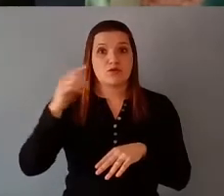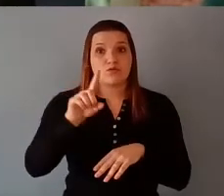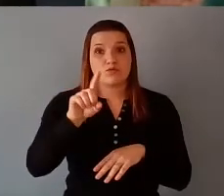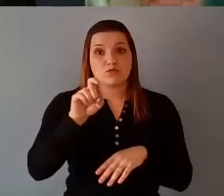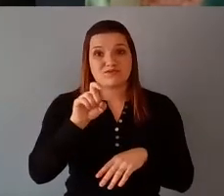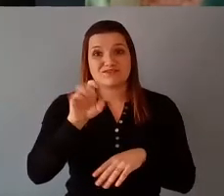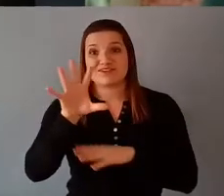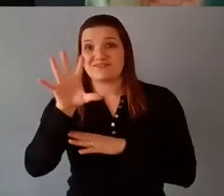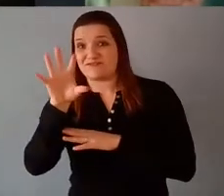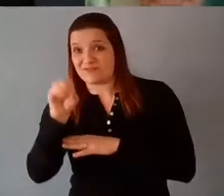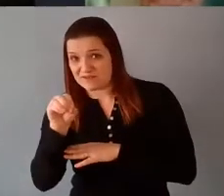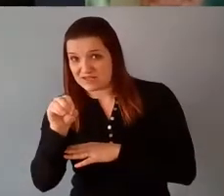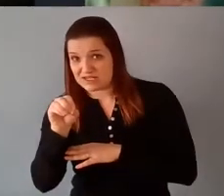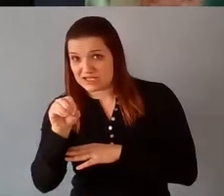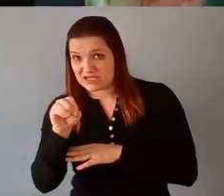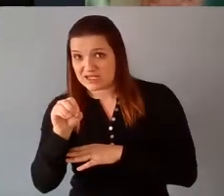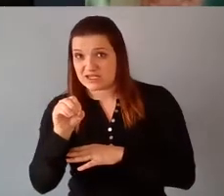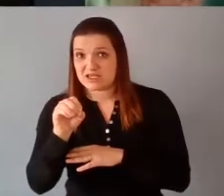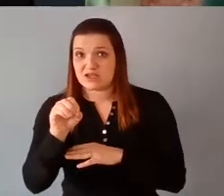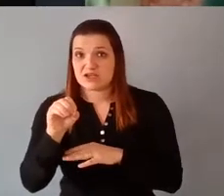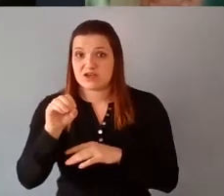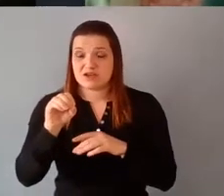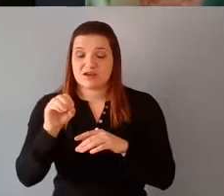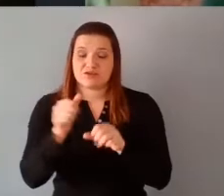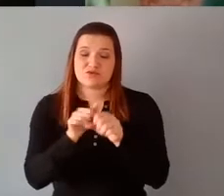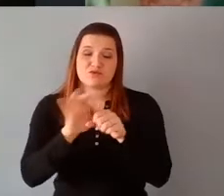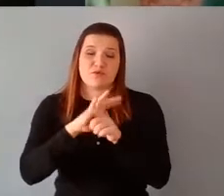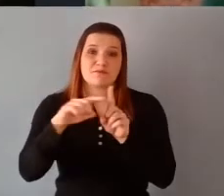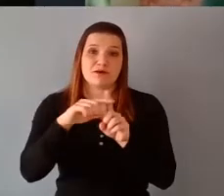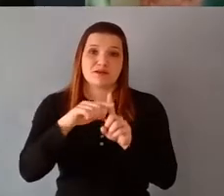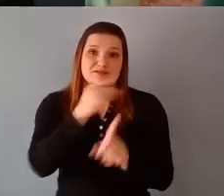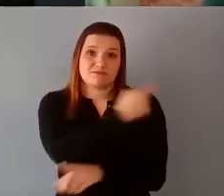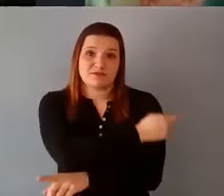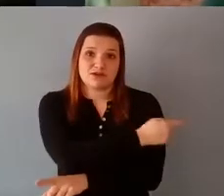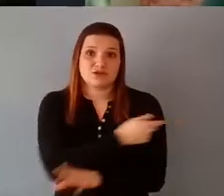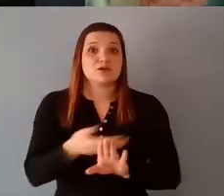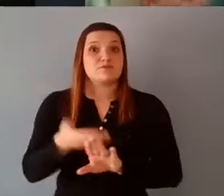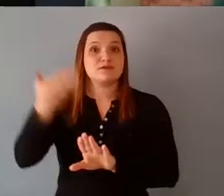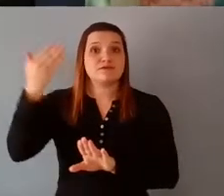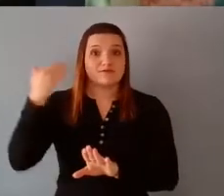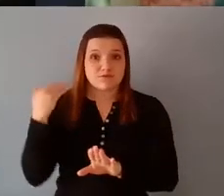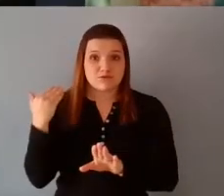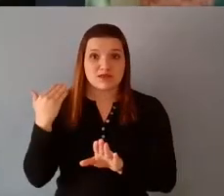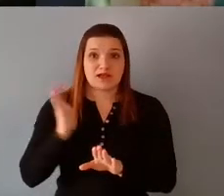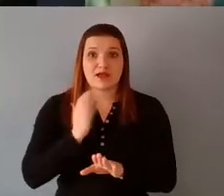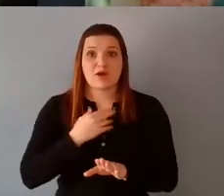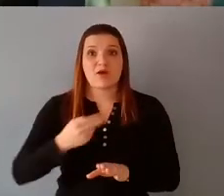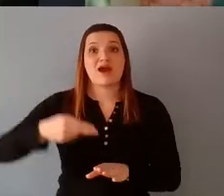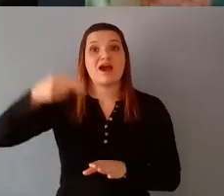150 COVID positive patients. Before that, our highest number of patients